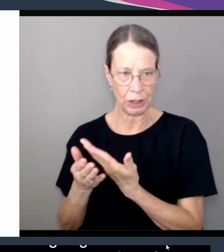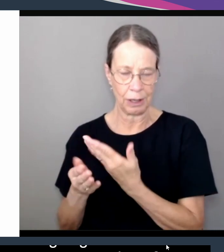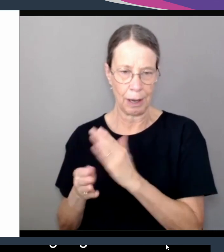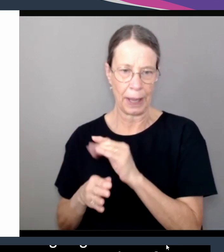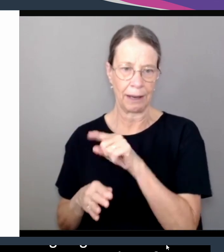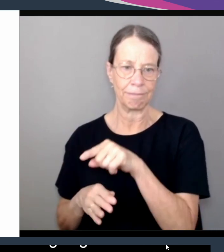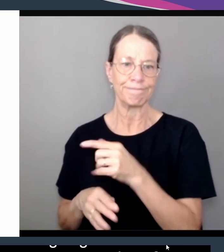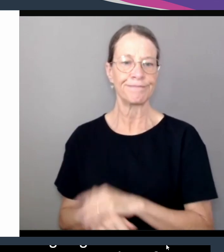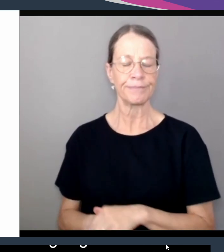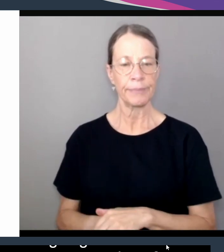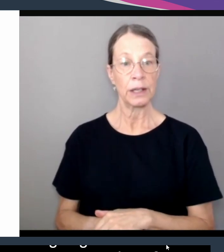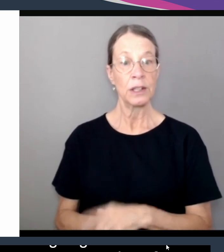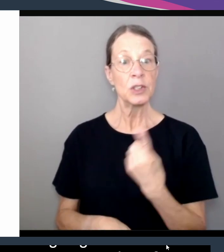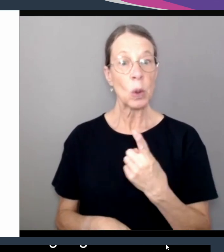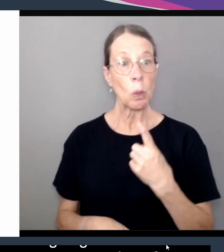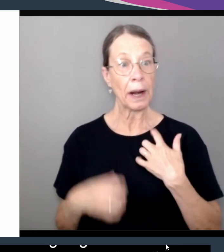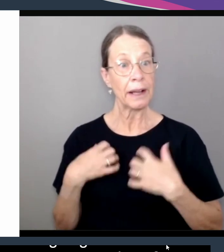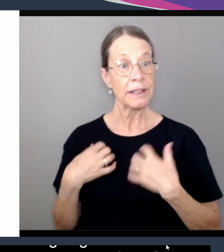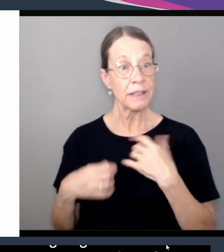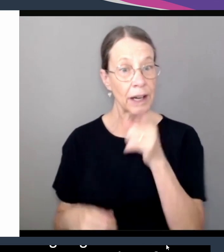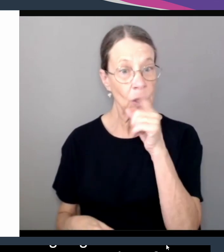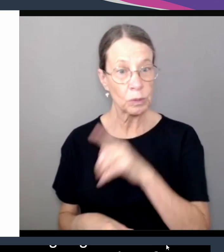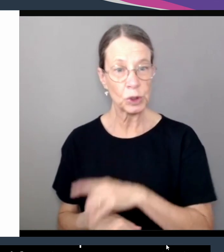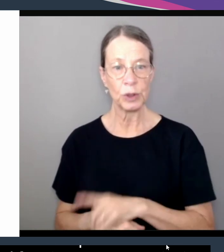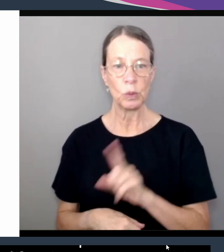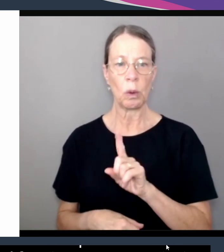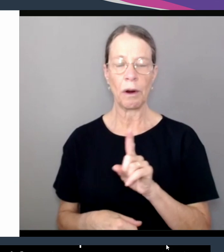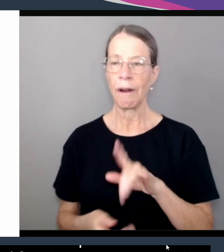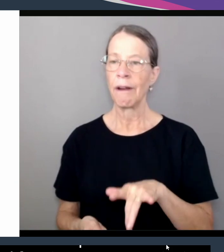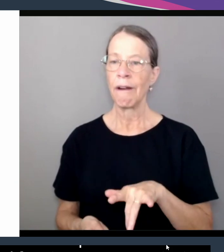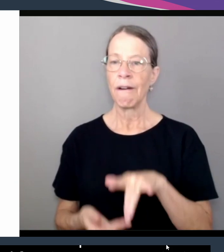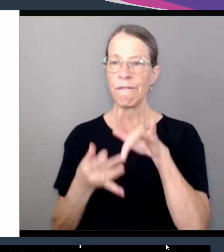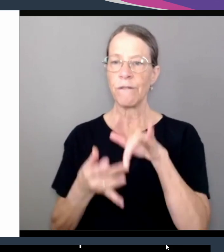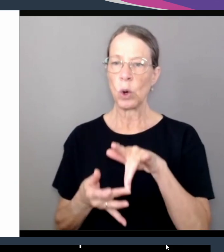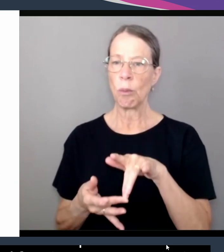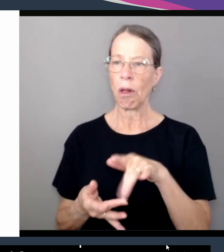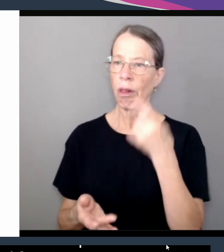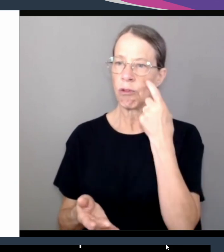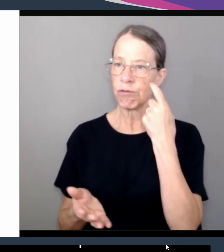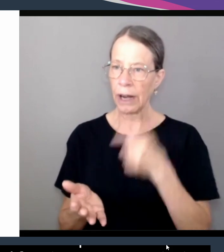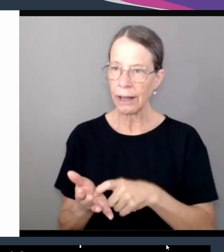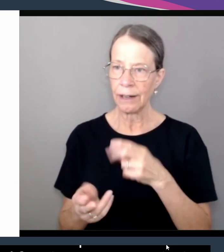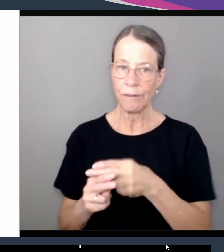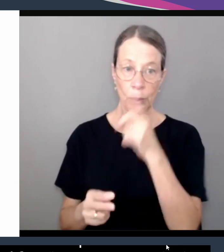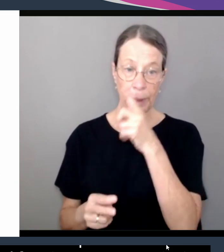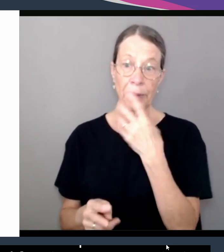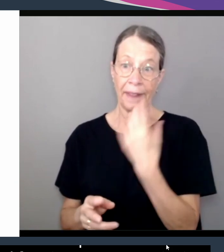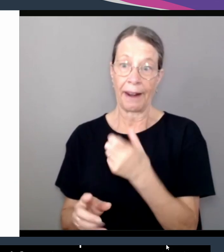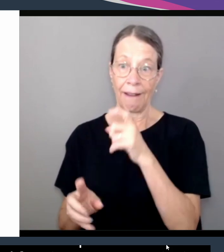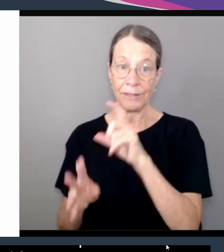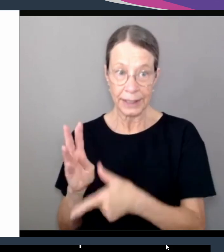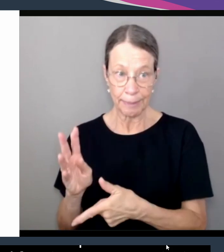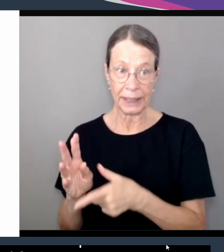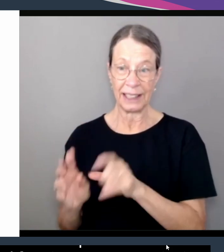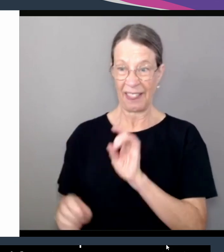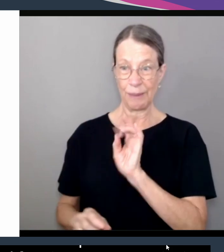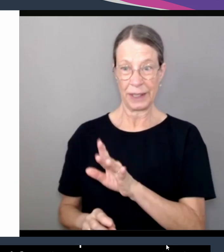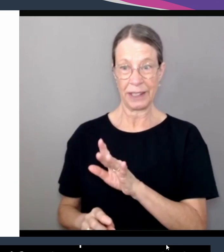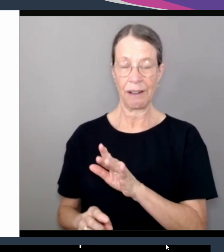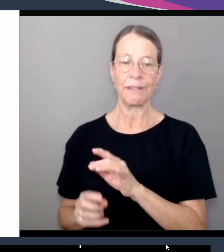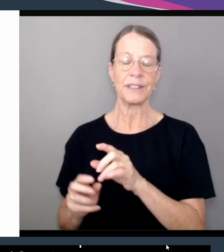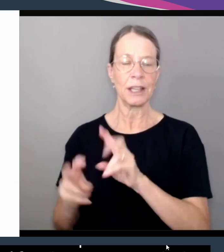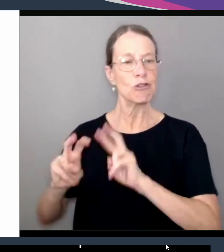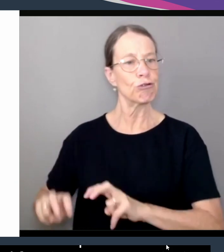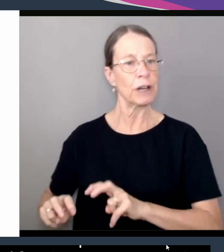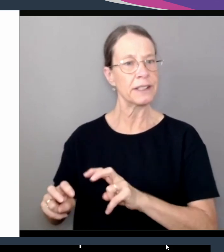the course helps create is actually formal recognition of people with disability as research leaders. So people who complete the